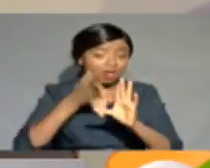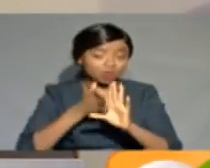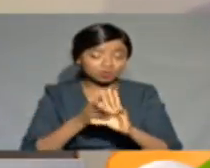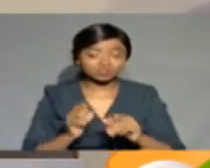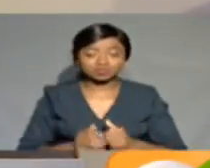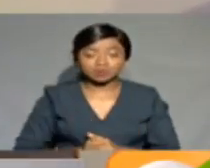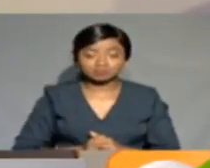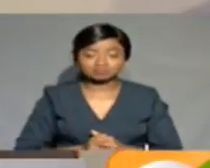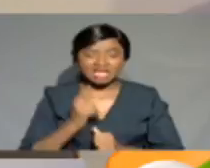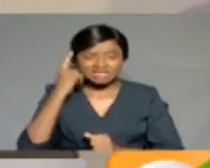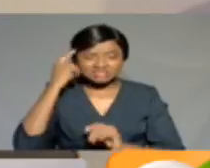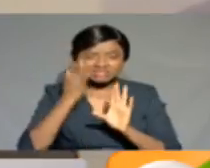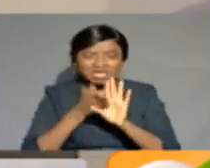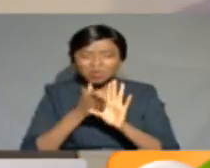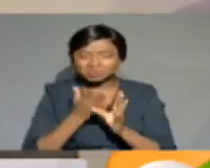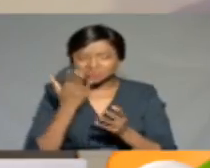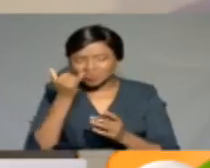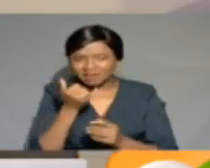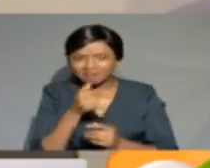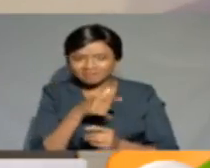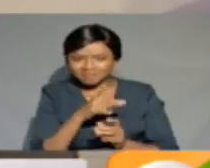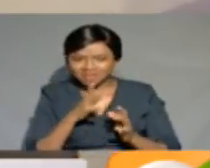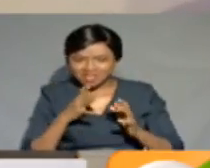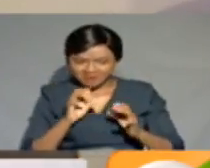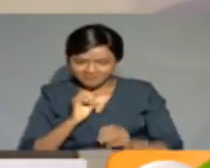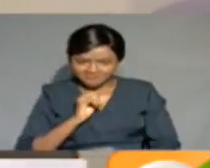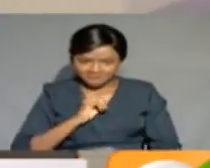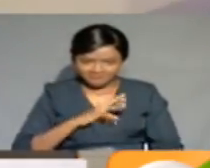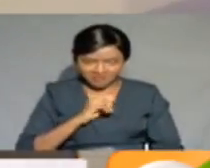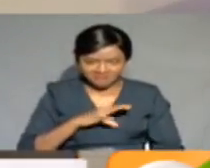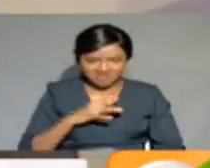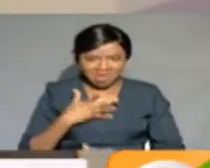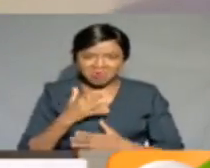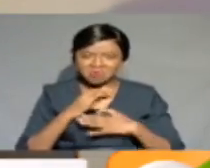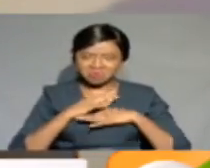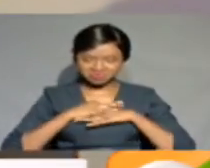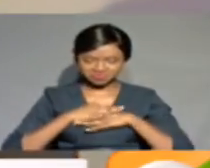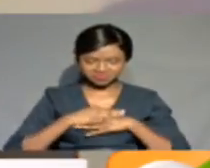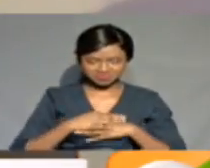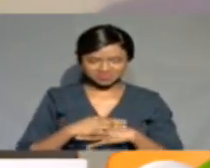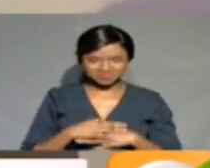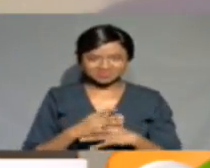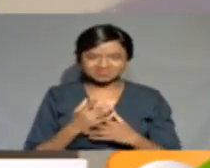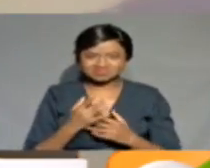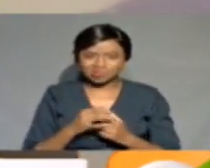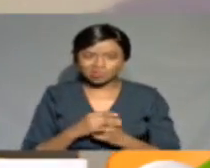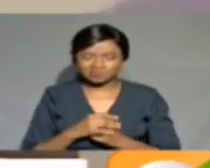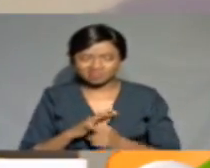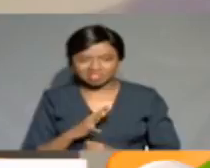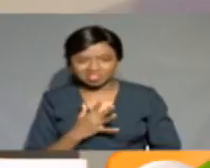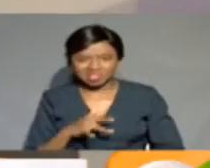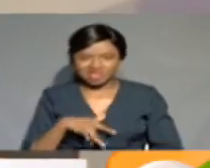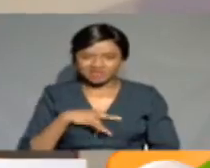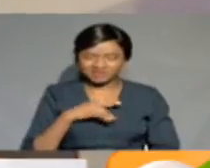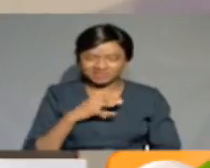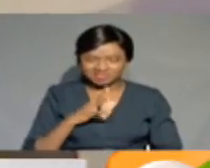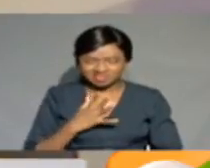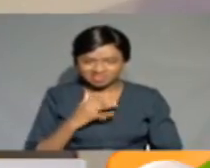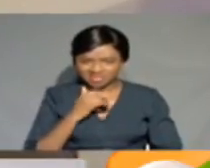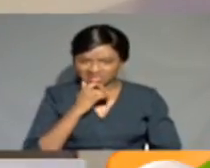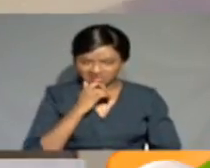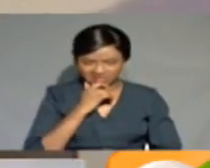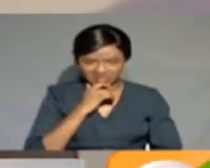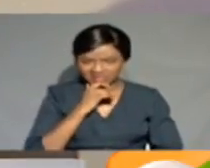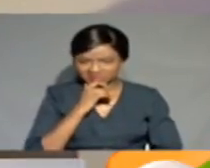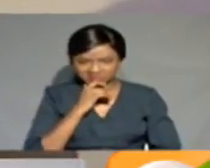You'll find that some bullies, they have a lot of fears within themselves. And for them to assert themselves